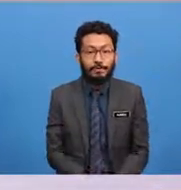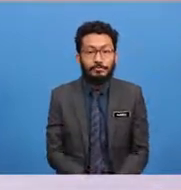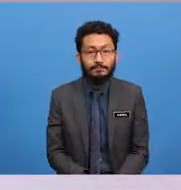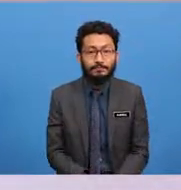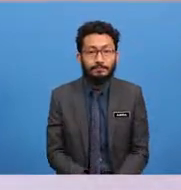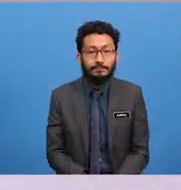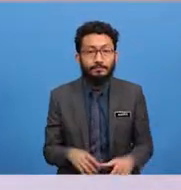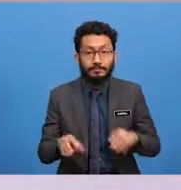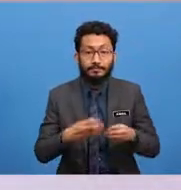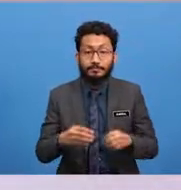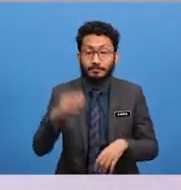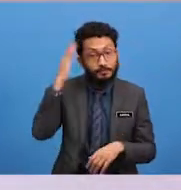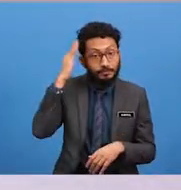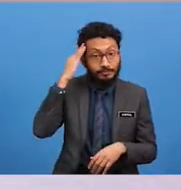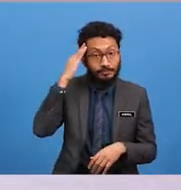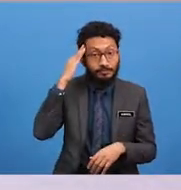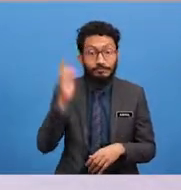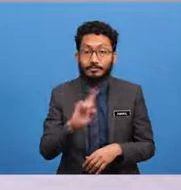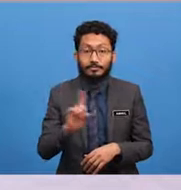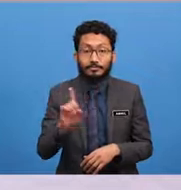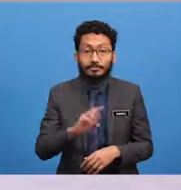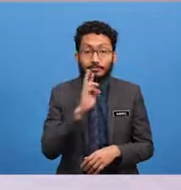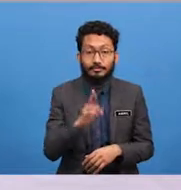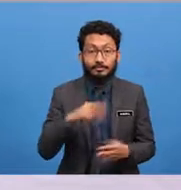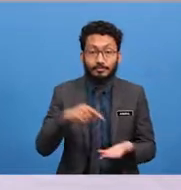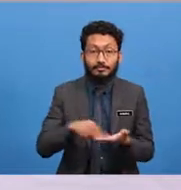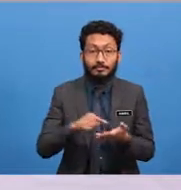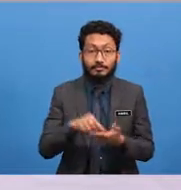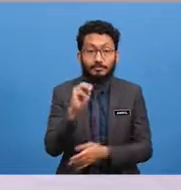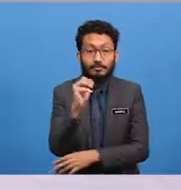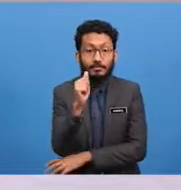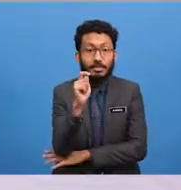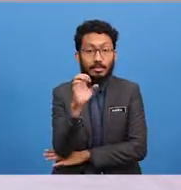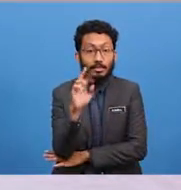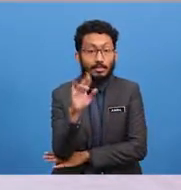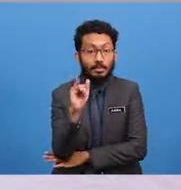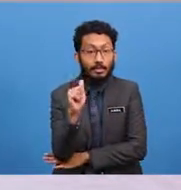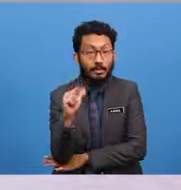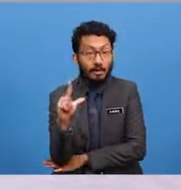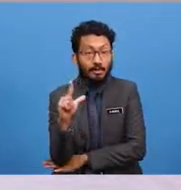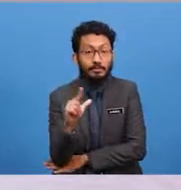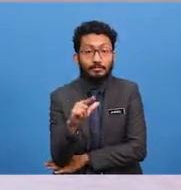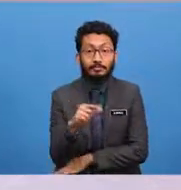Do you know where are these materials coming from?